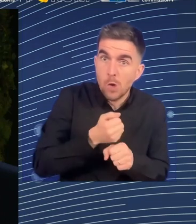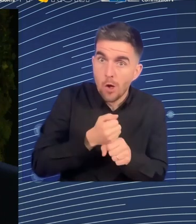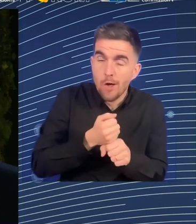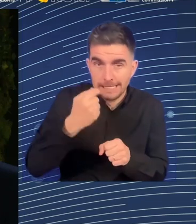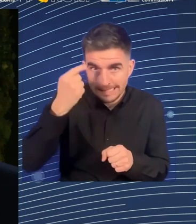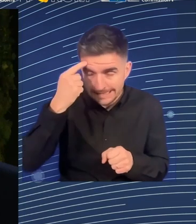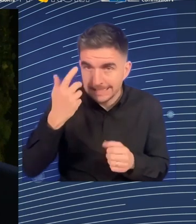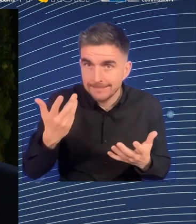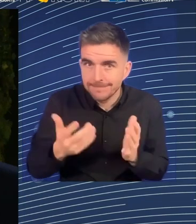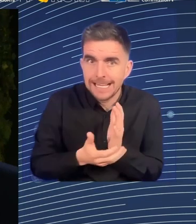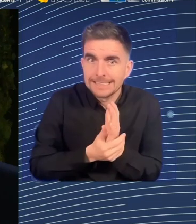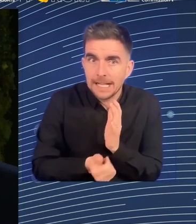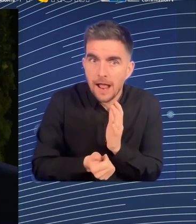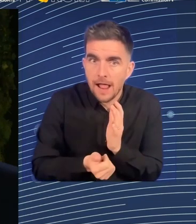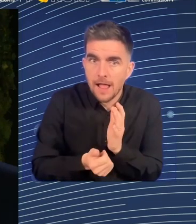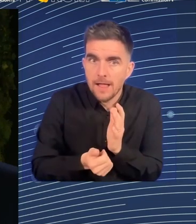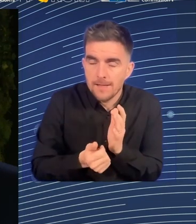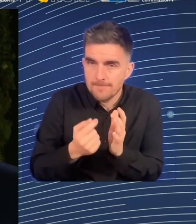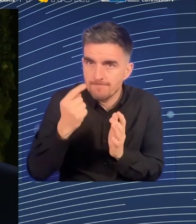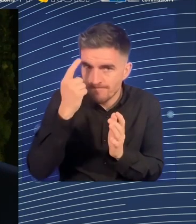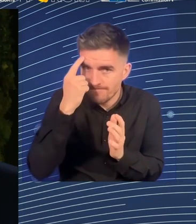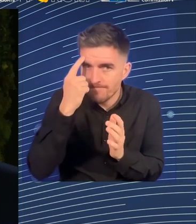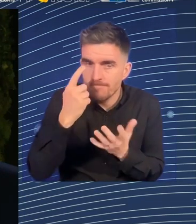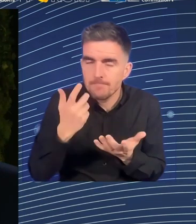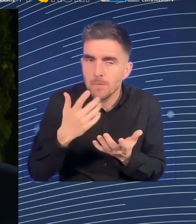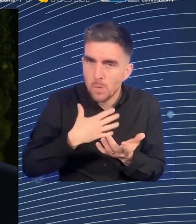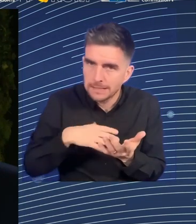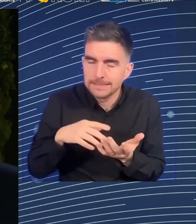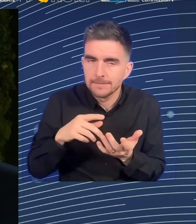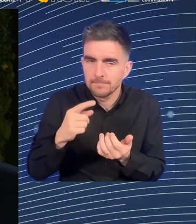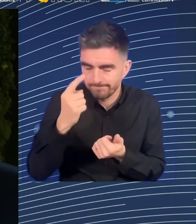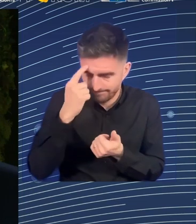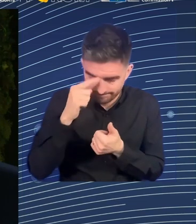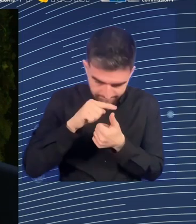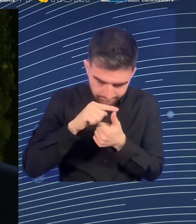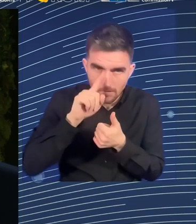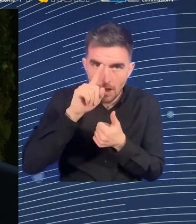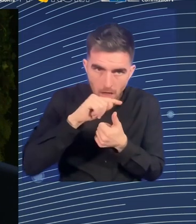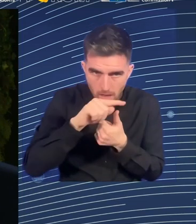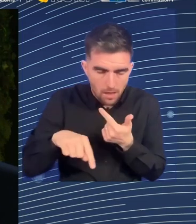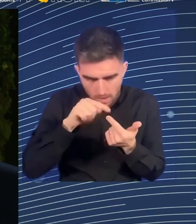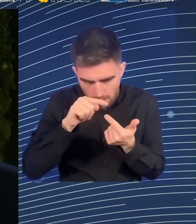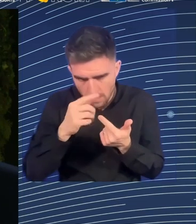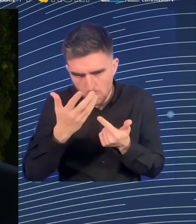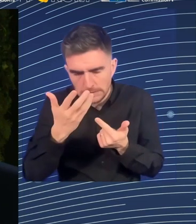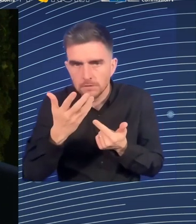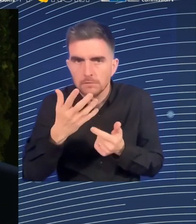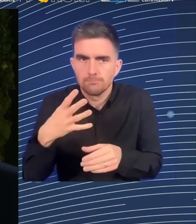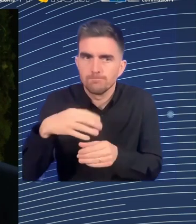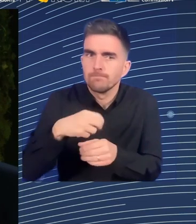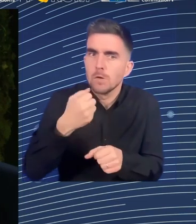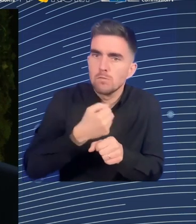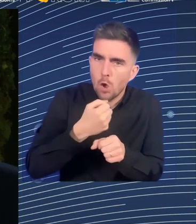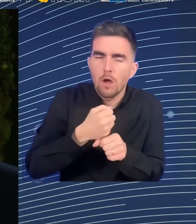job description and their recruitment effort. Also really review, I think, their job description